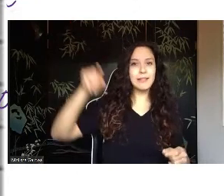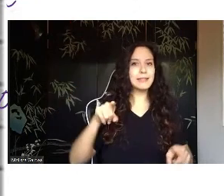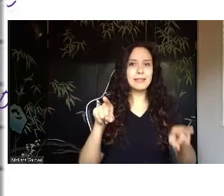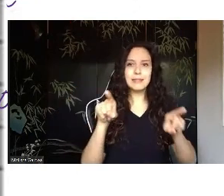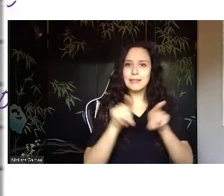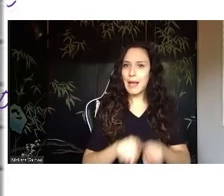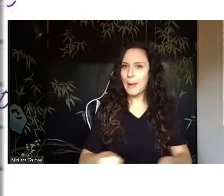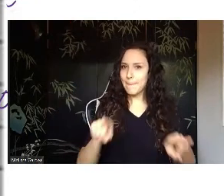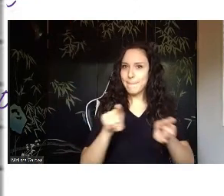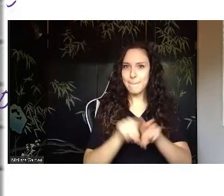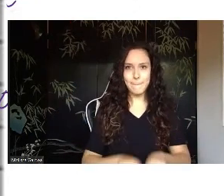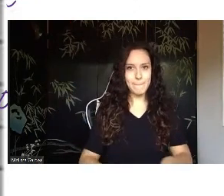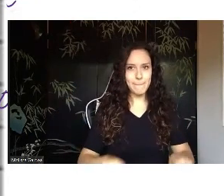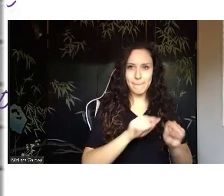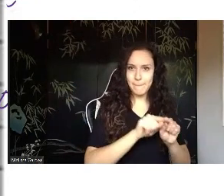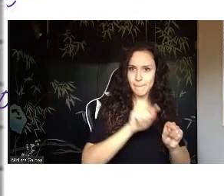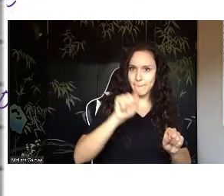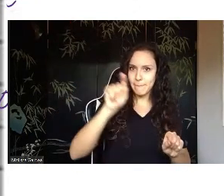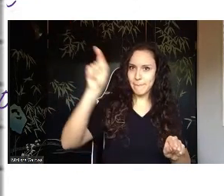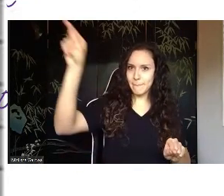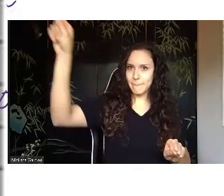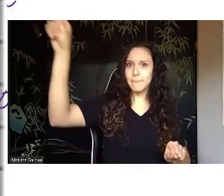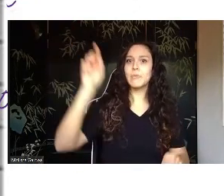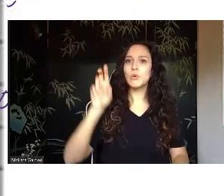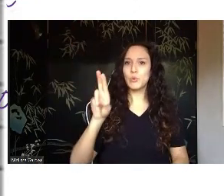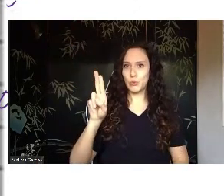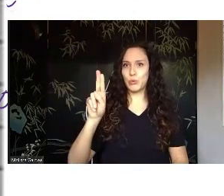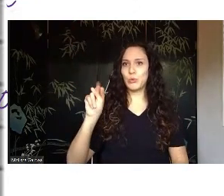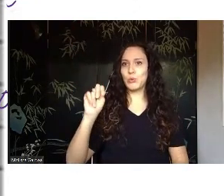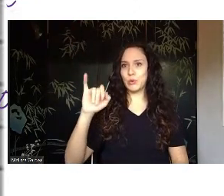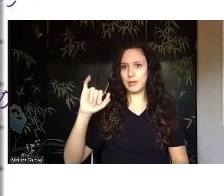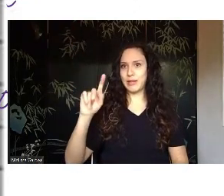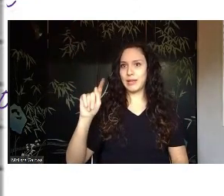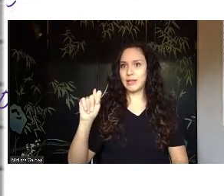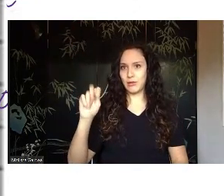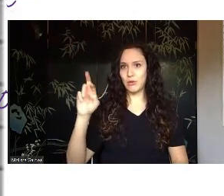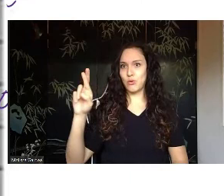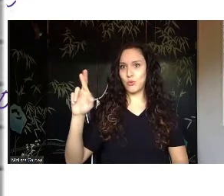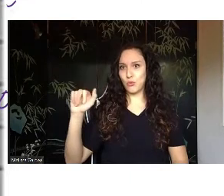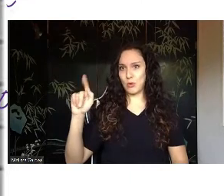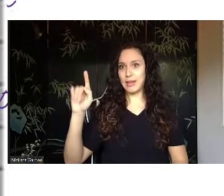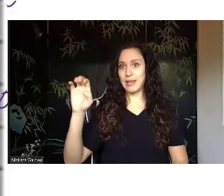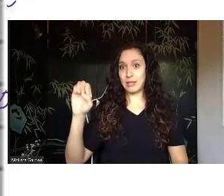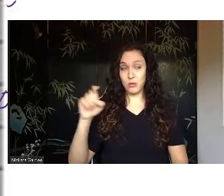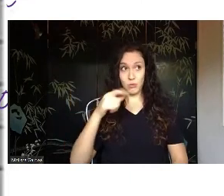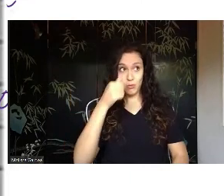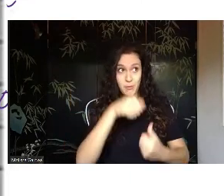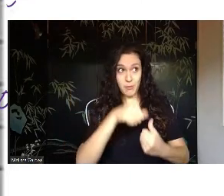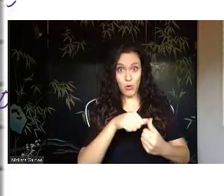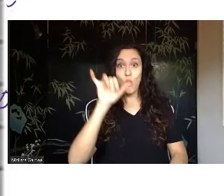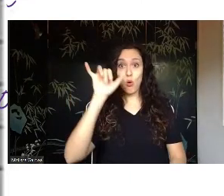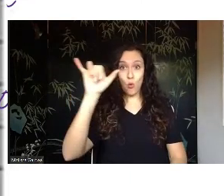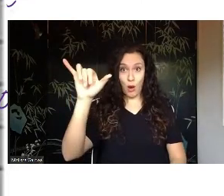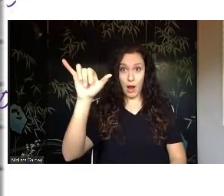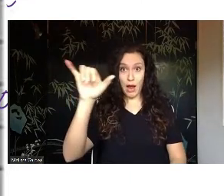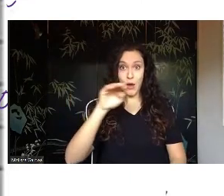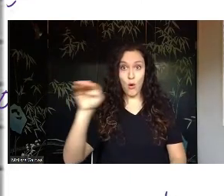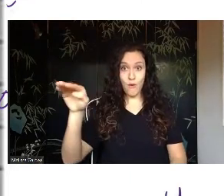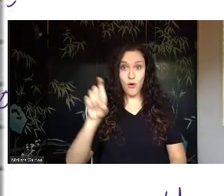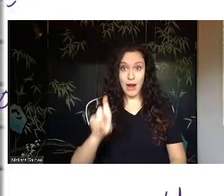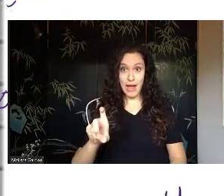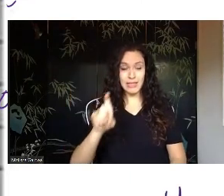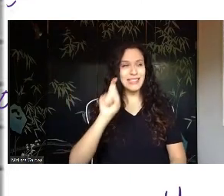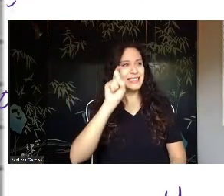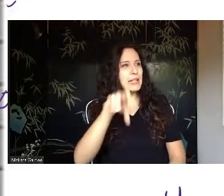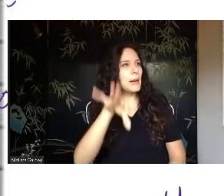it's gonna be the same pattern over and over again. Okay, so what is my unit rate? My unit rate, okay, we